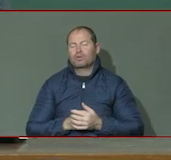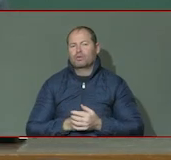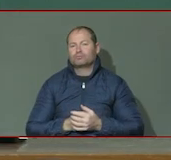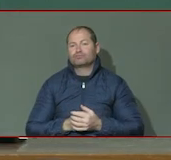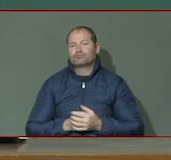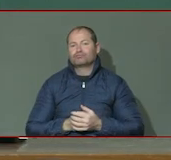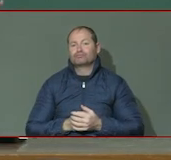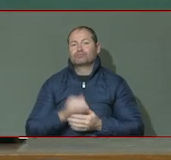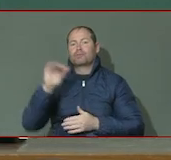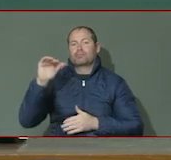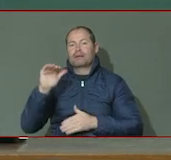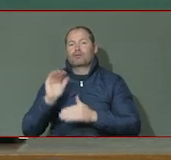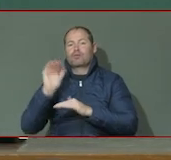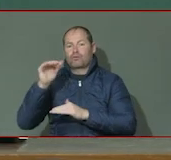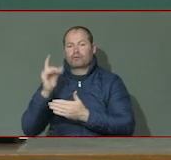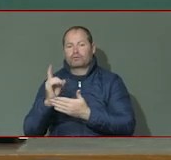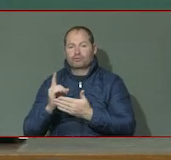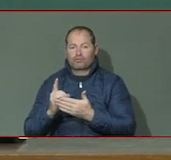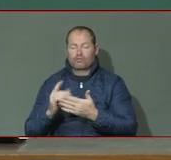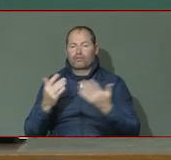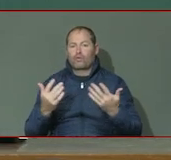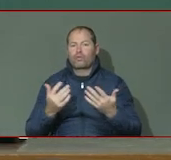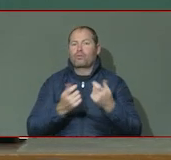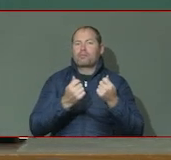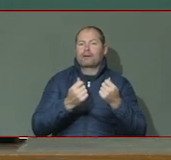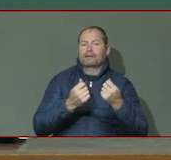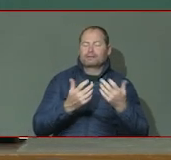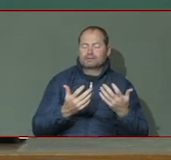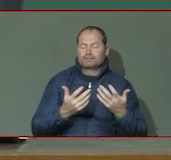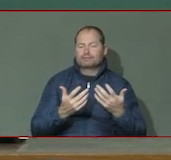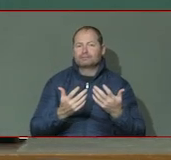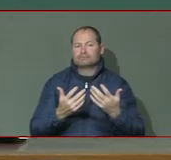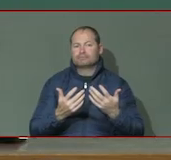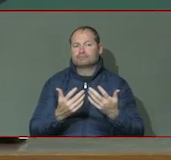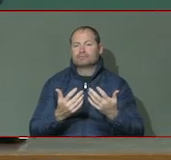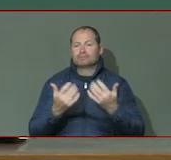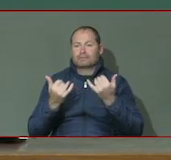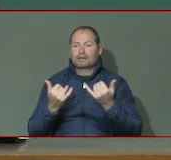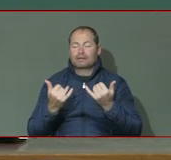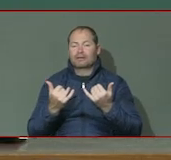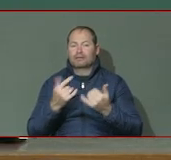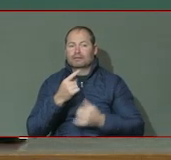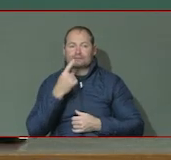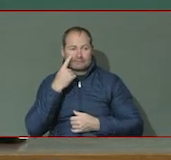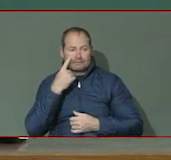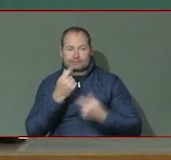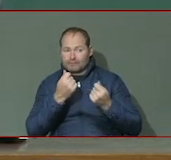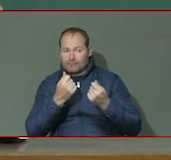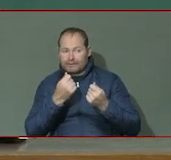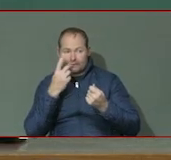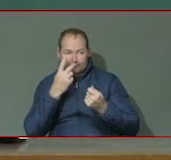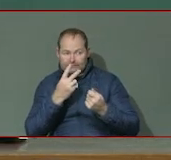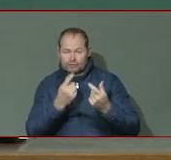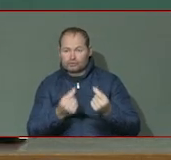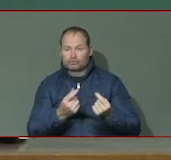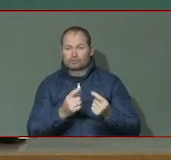There will be somewhere there will be an overdraft. Because why? Learners just check the cash and then they do it.